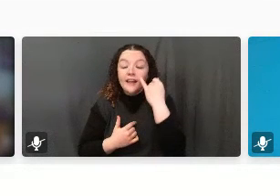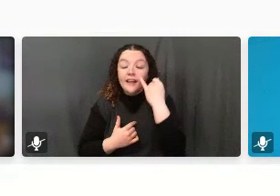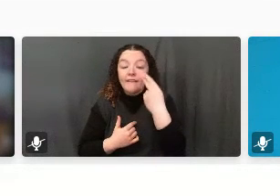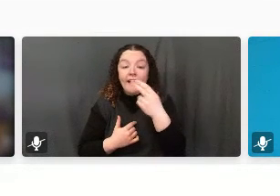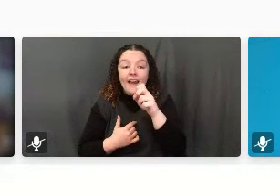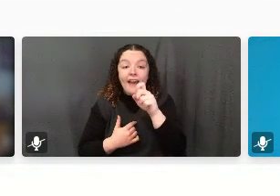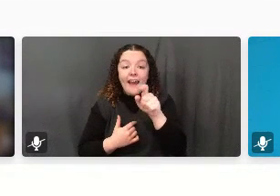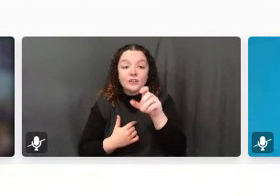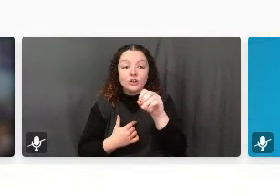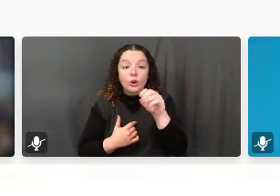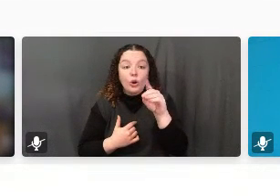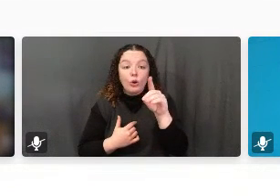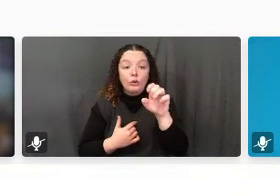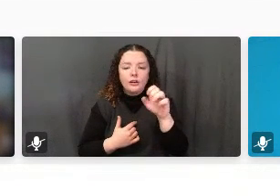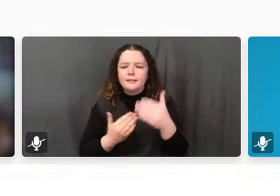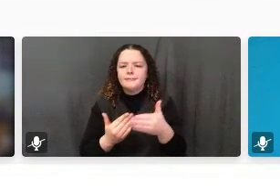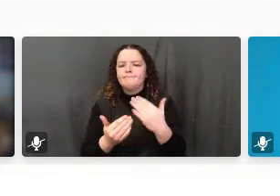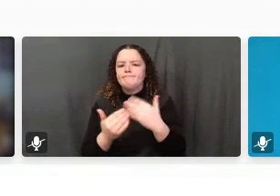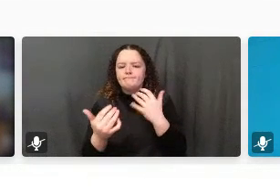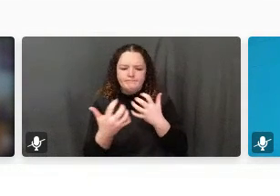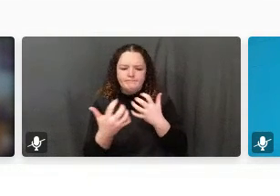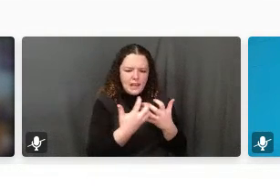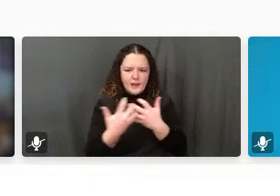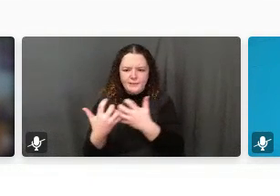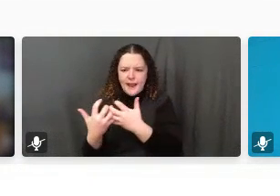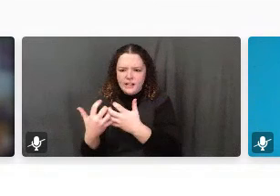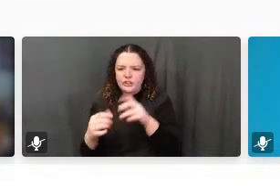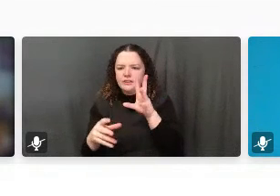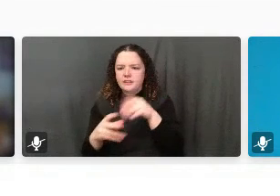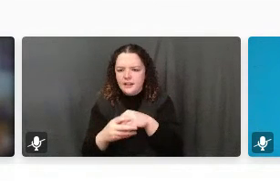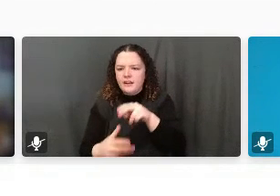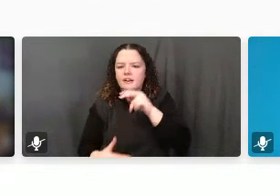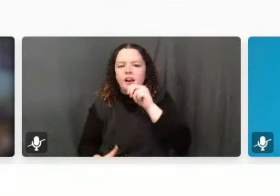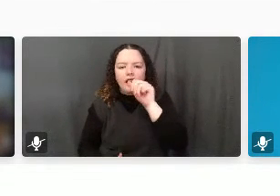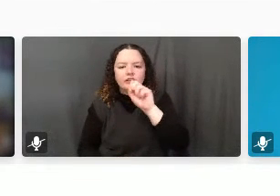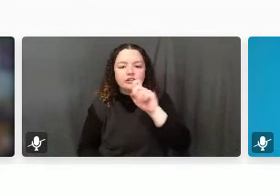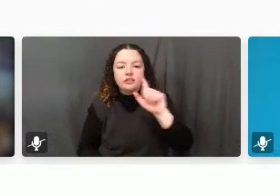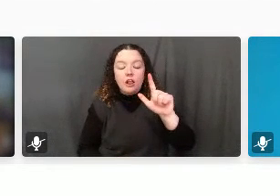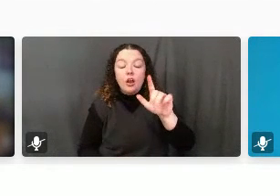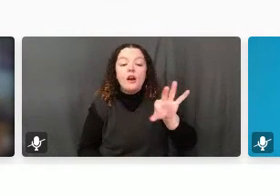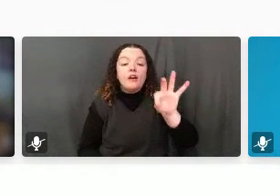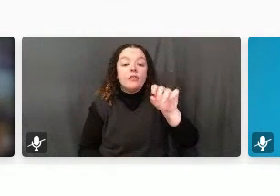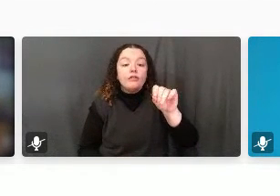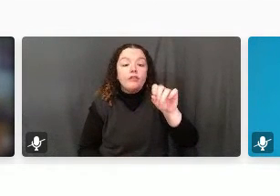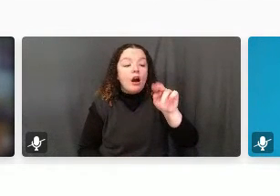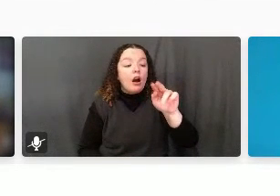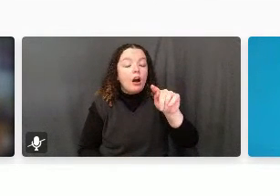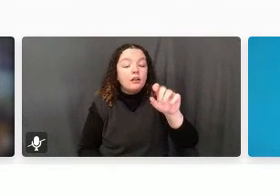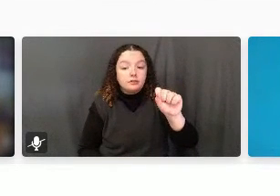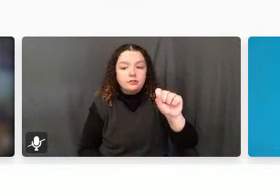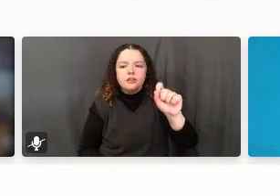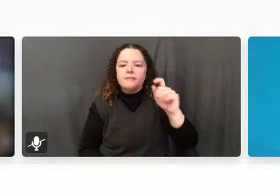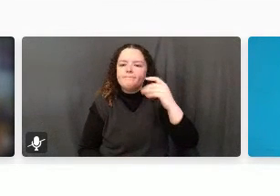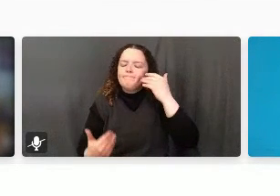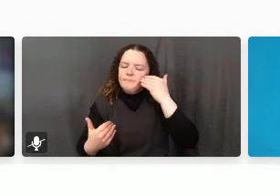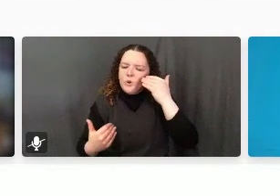those colors in Nutshell. Fonts, it would depend. I know we don't have the absolute largest library of